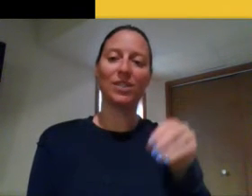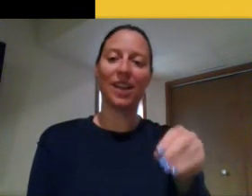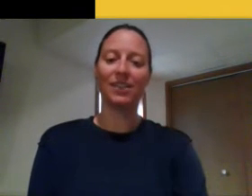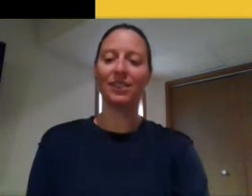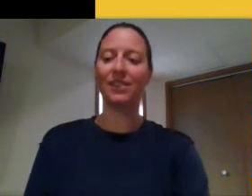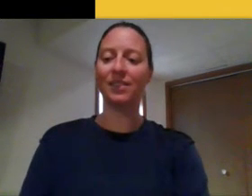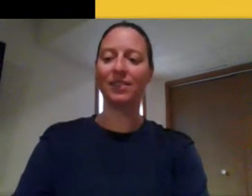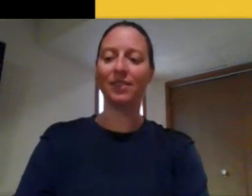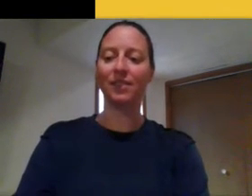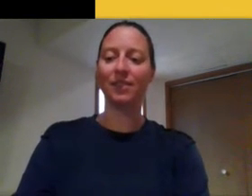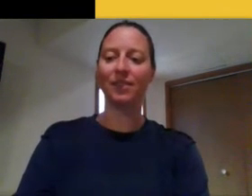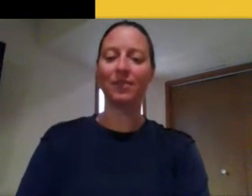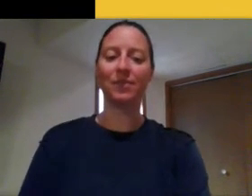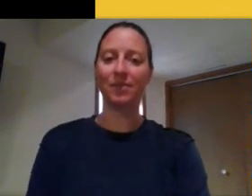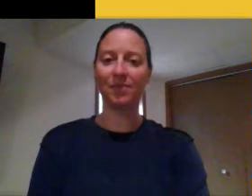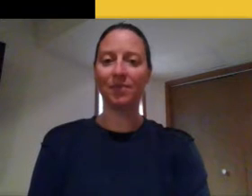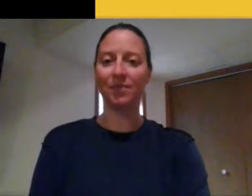Page